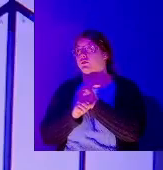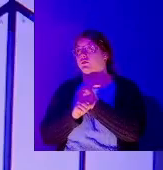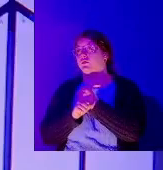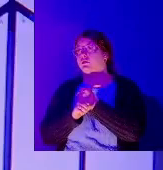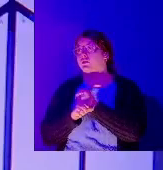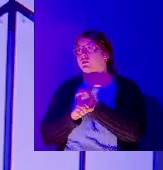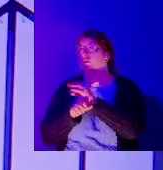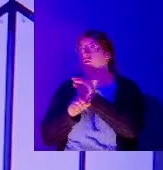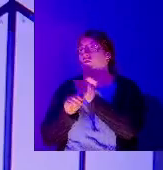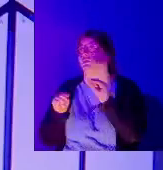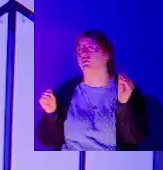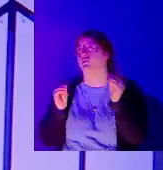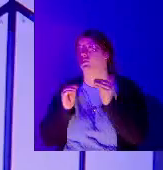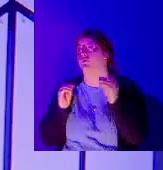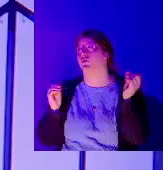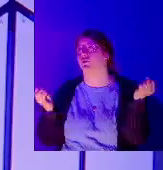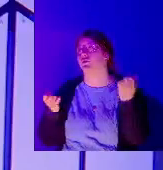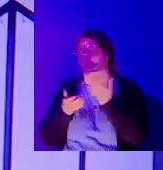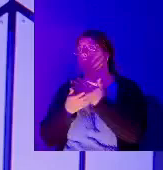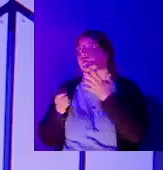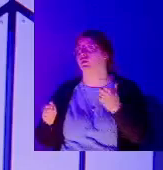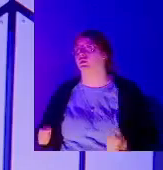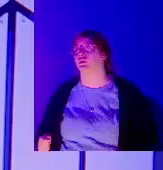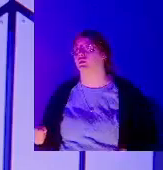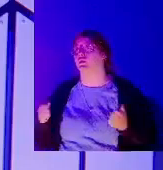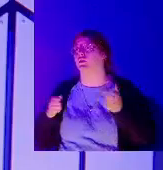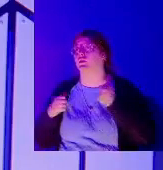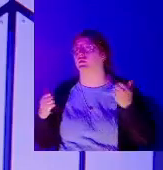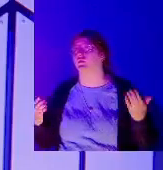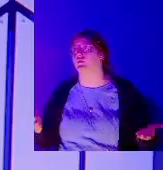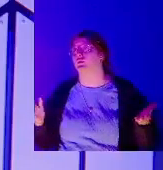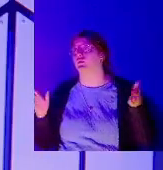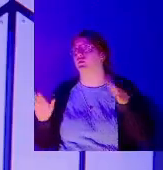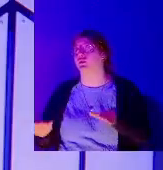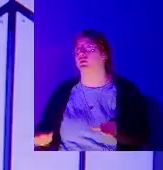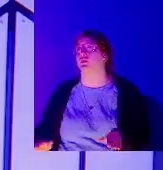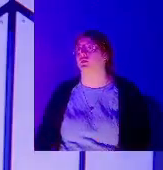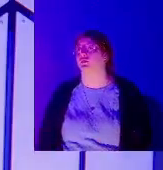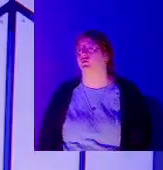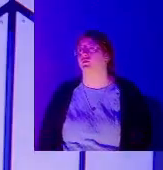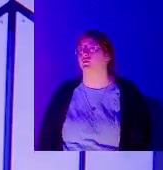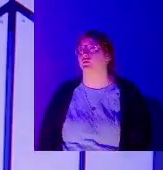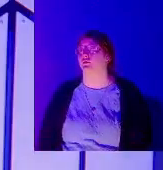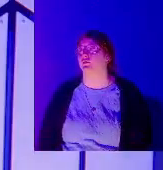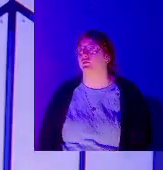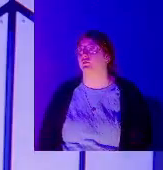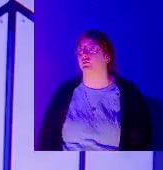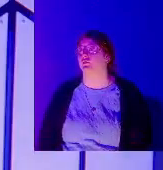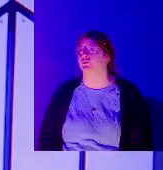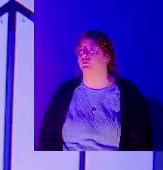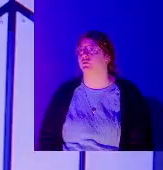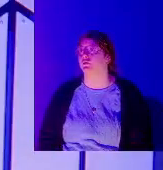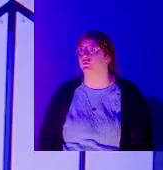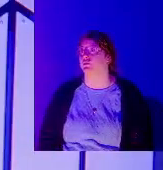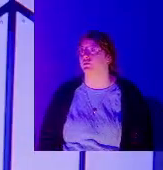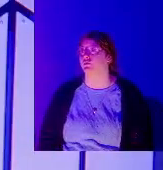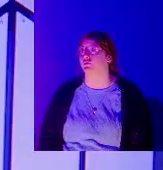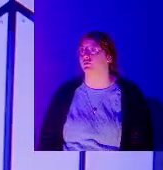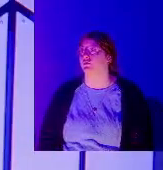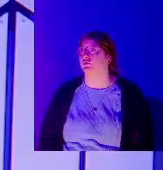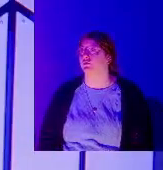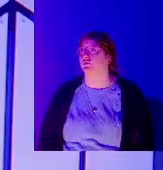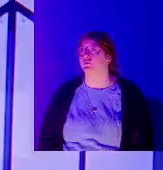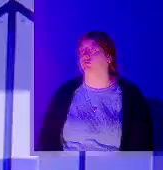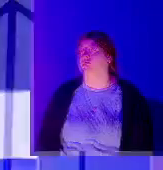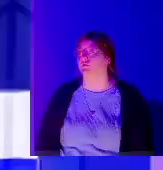defense. No more fear in life or death. Proclaim it, church. And